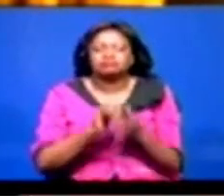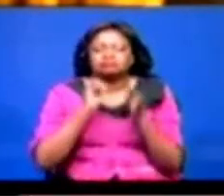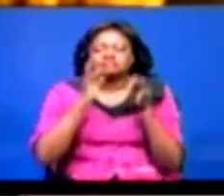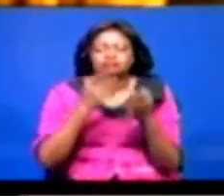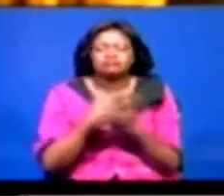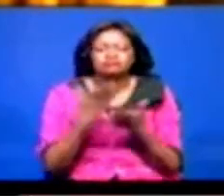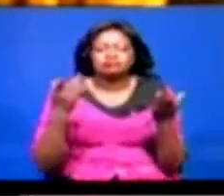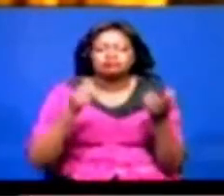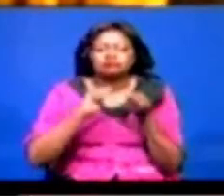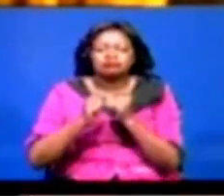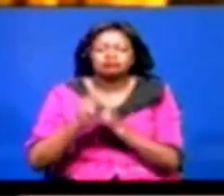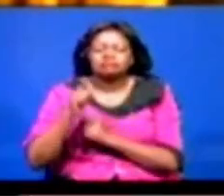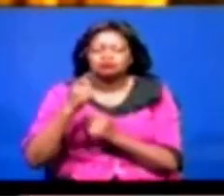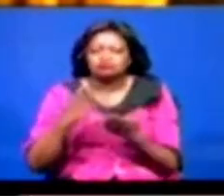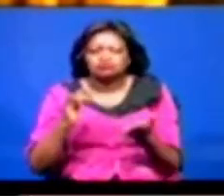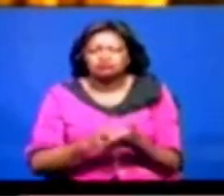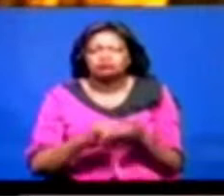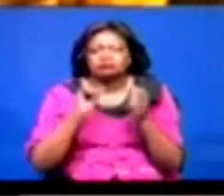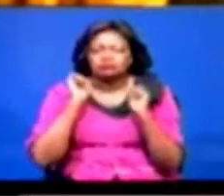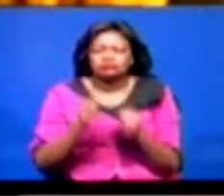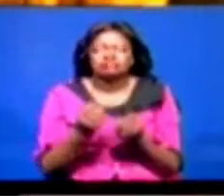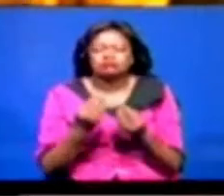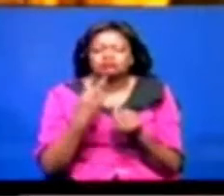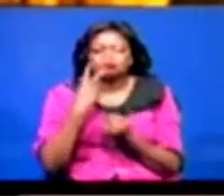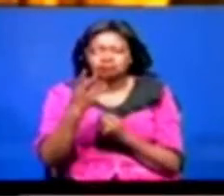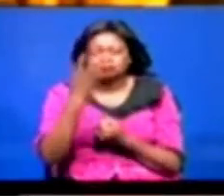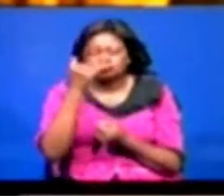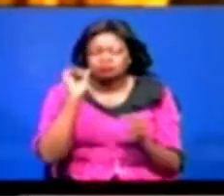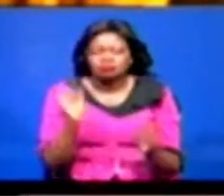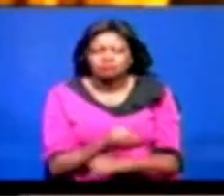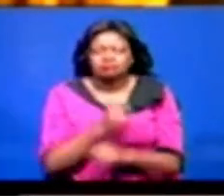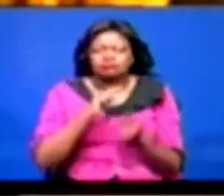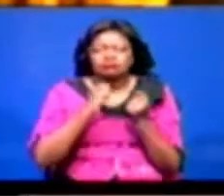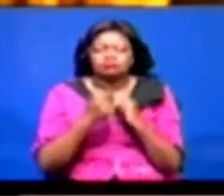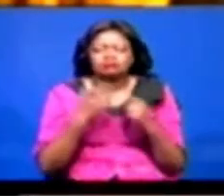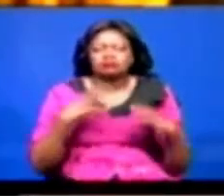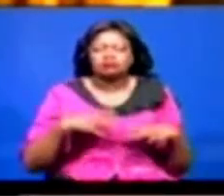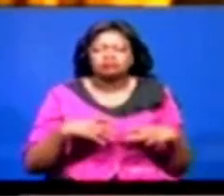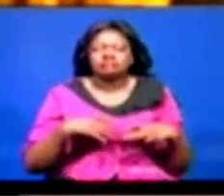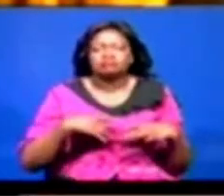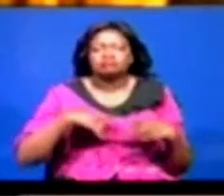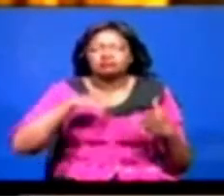alteration, this is something that can be easily seen, because you can't change somebody's handwriting.